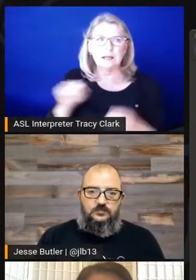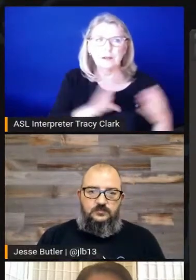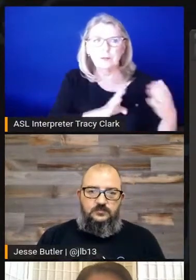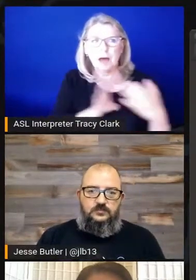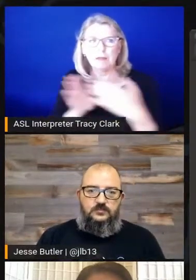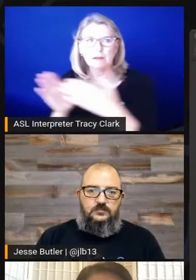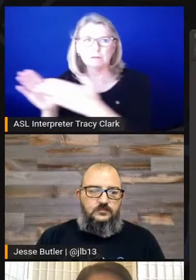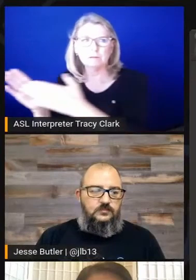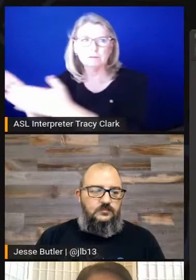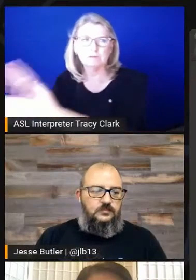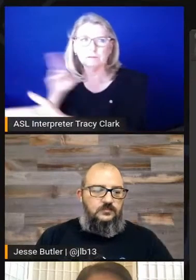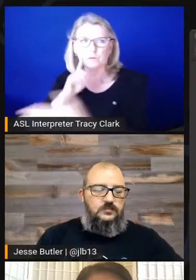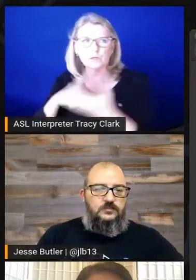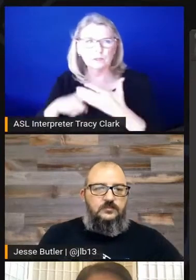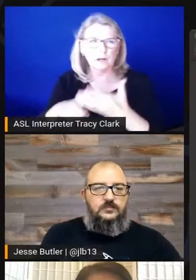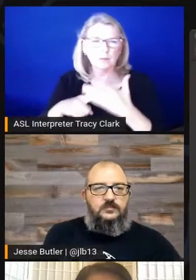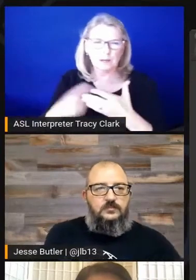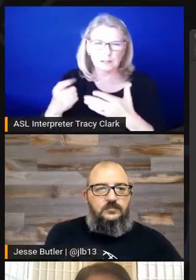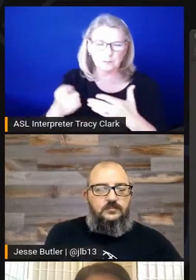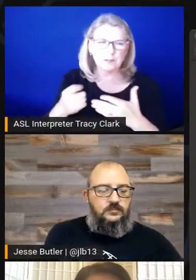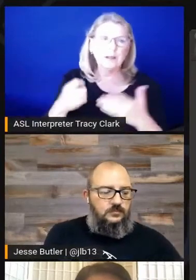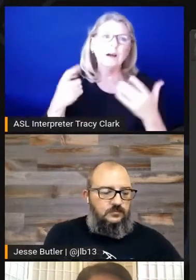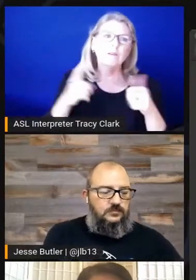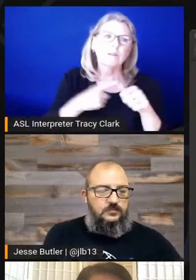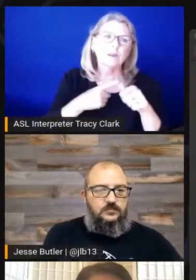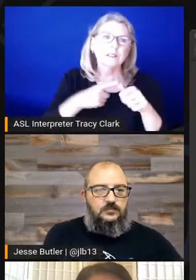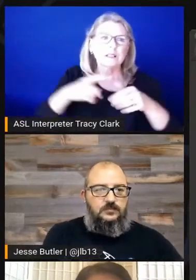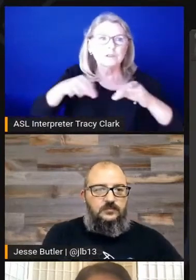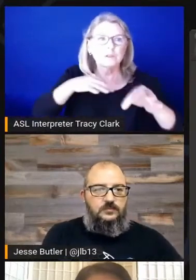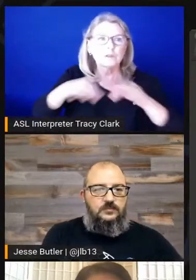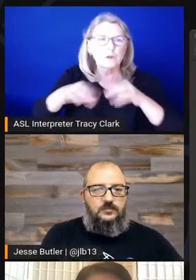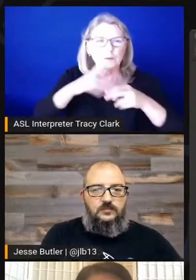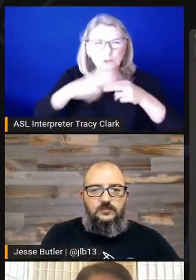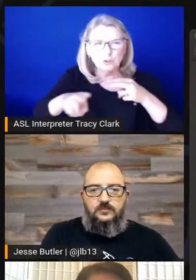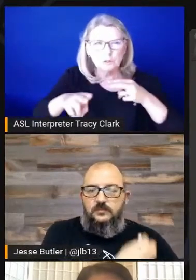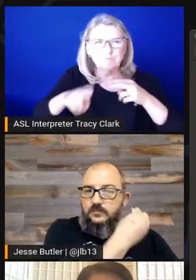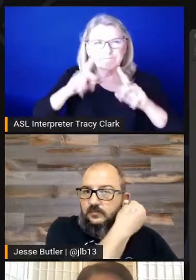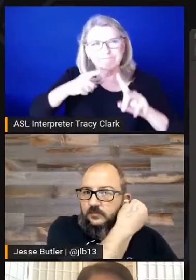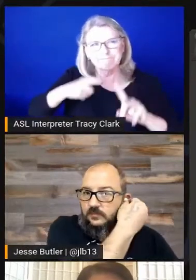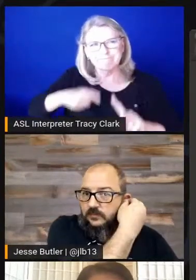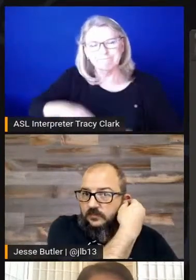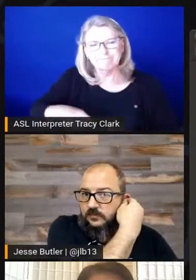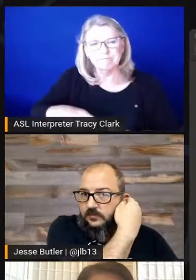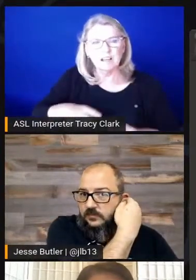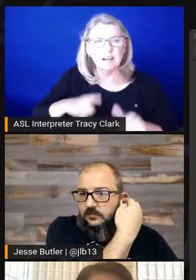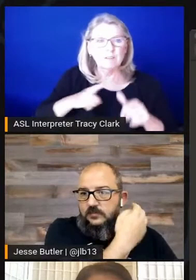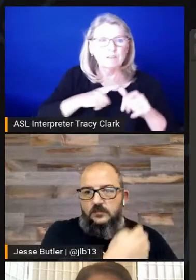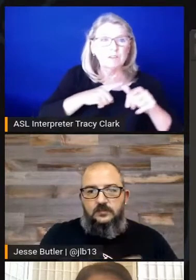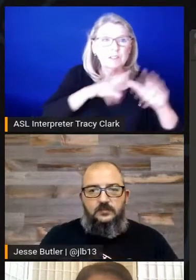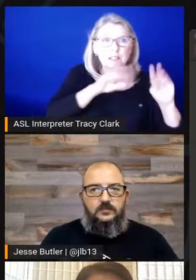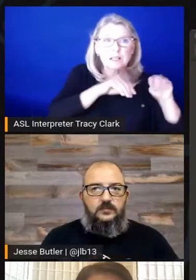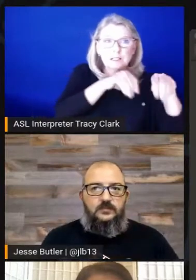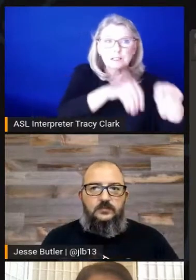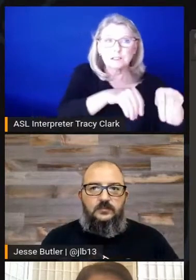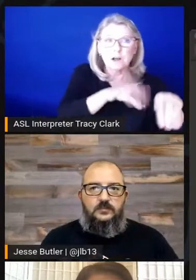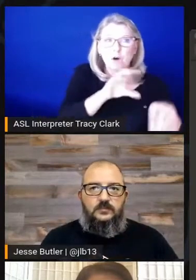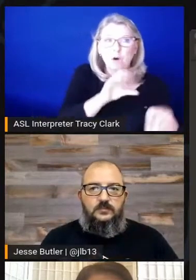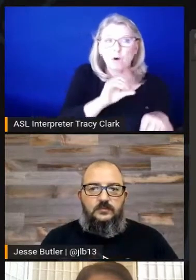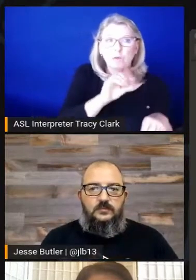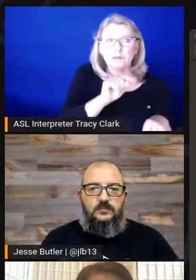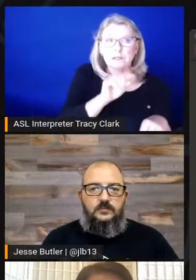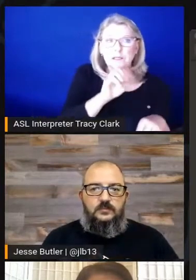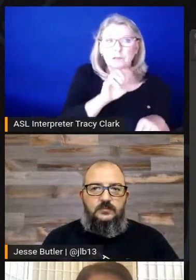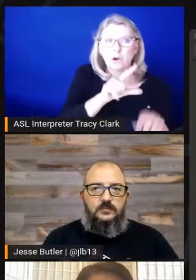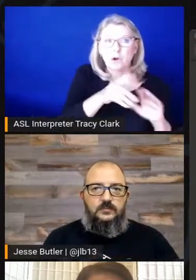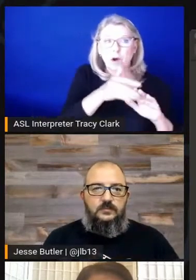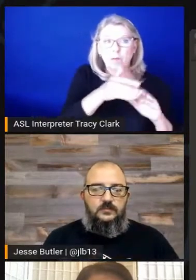describe it in short detail. So first, you're going to want to install your OpenTelemetry operator through Helm. After the